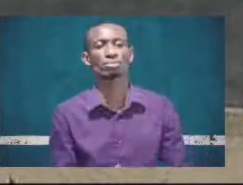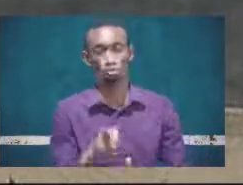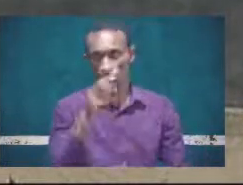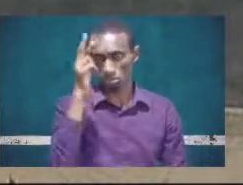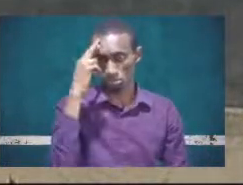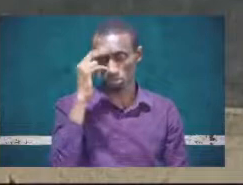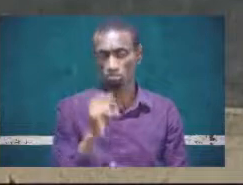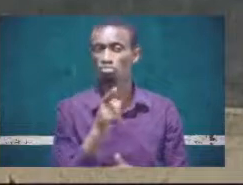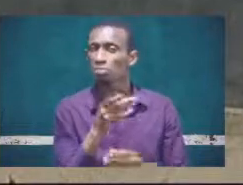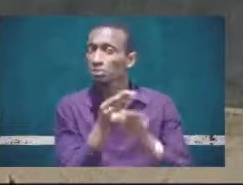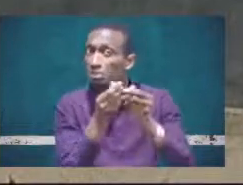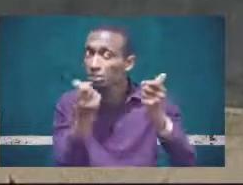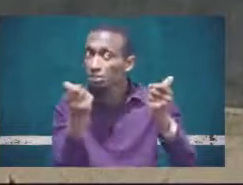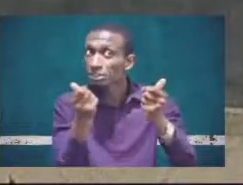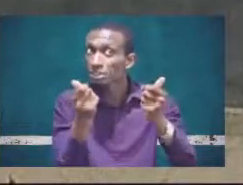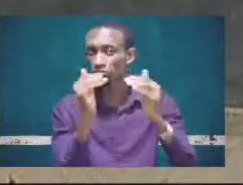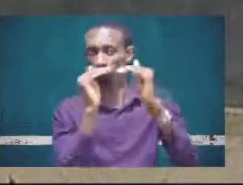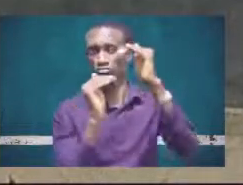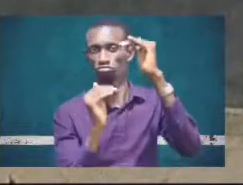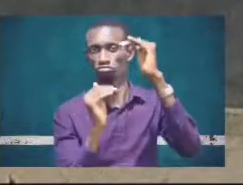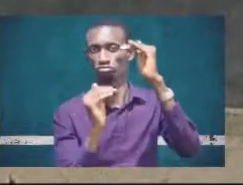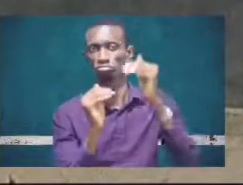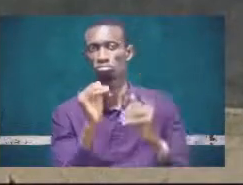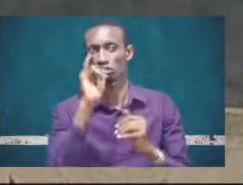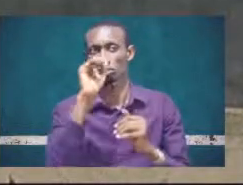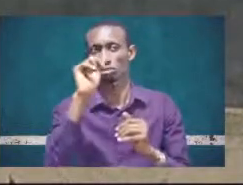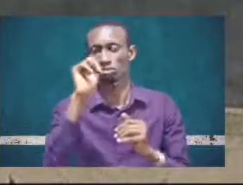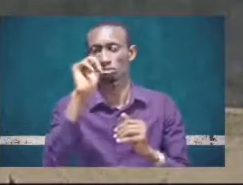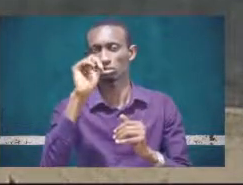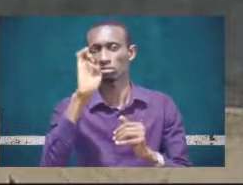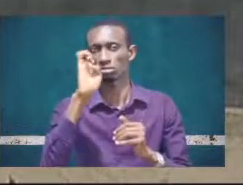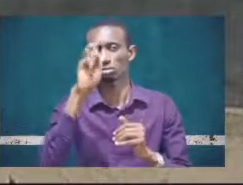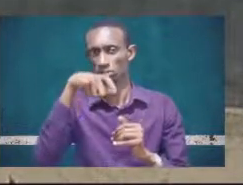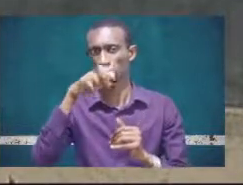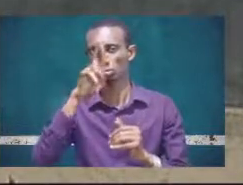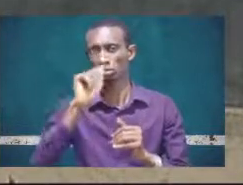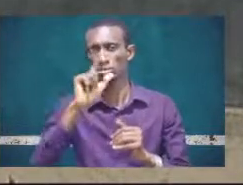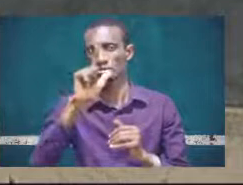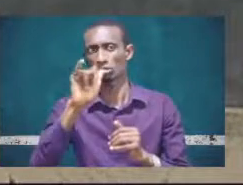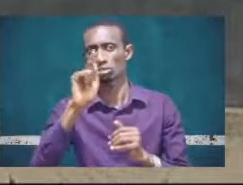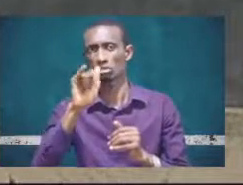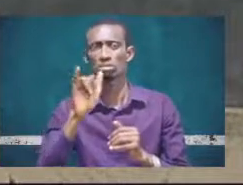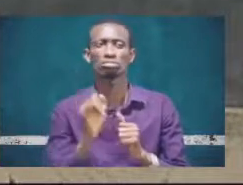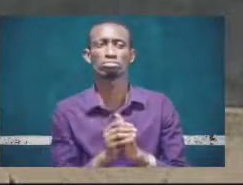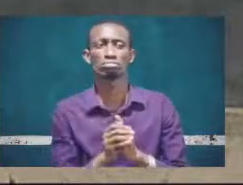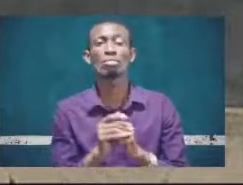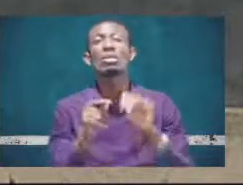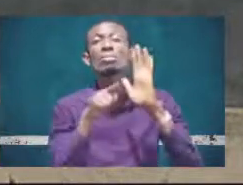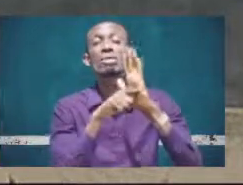Remember that you are solving inequality. So I have to write my inequality, minus 3x